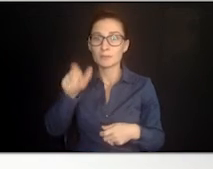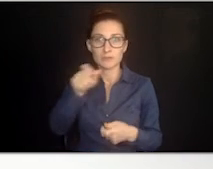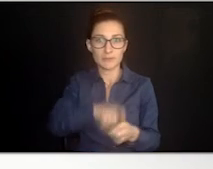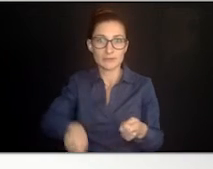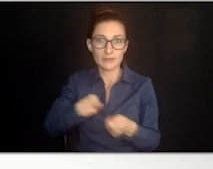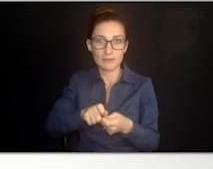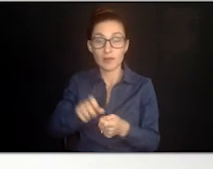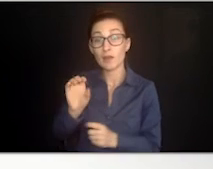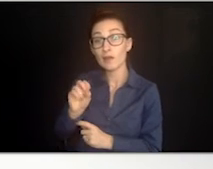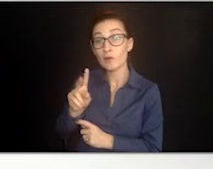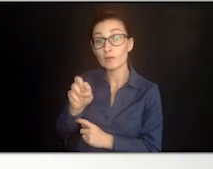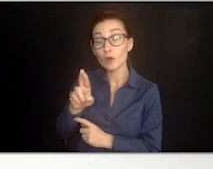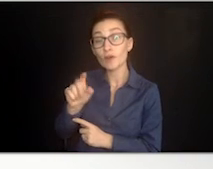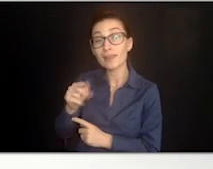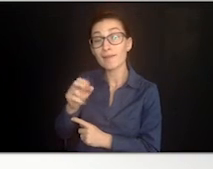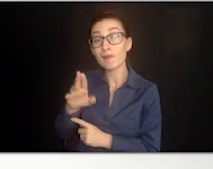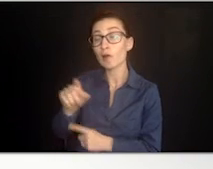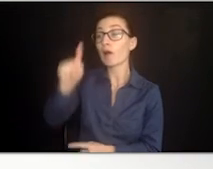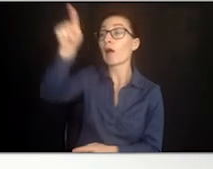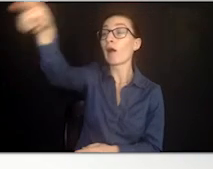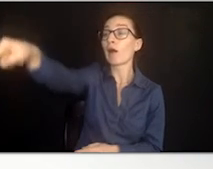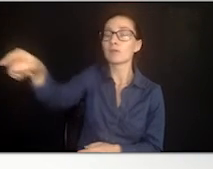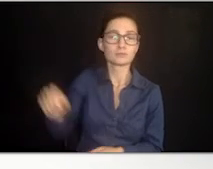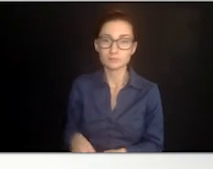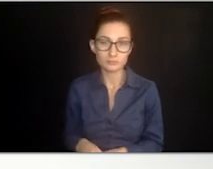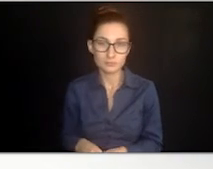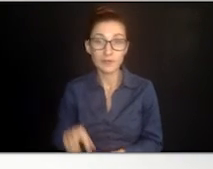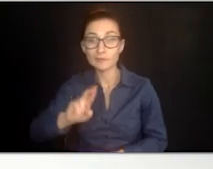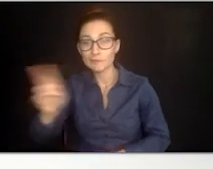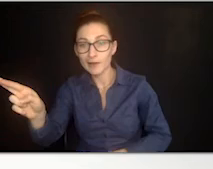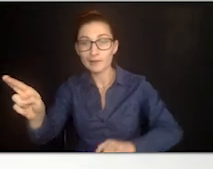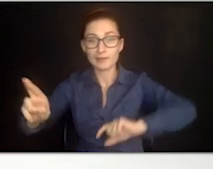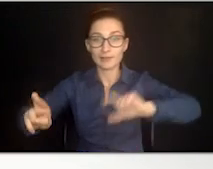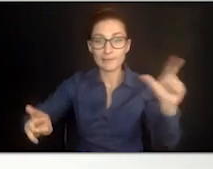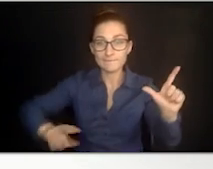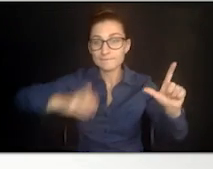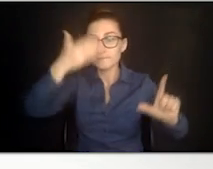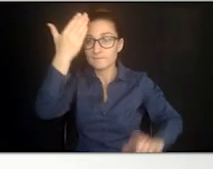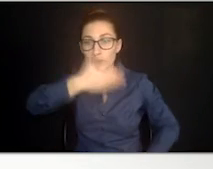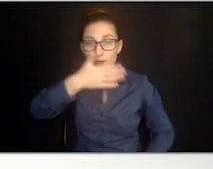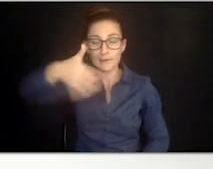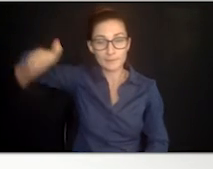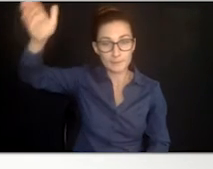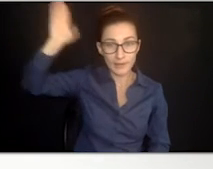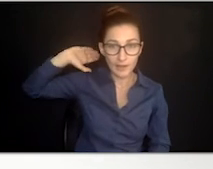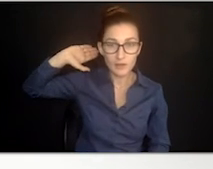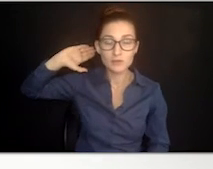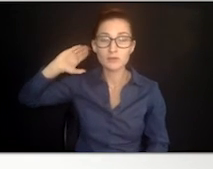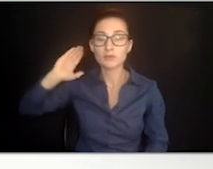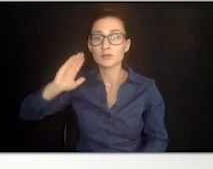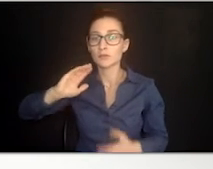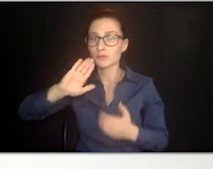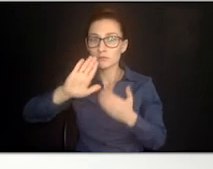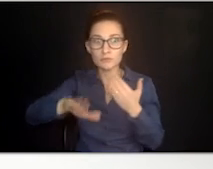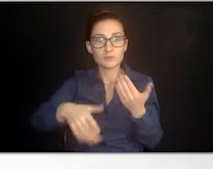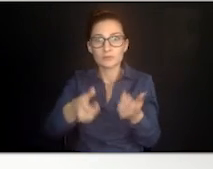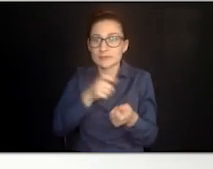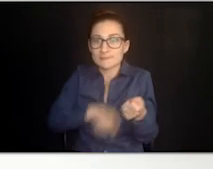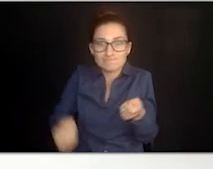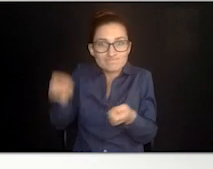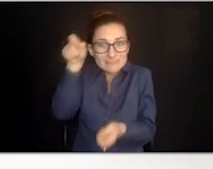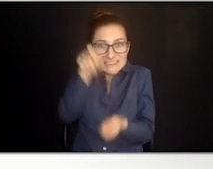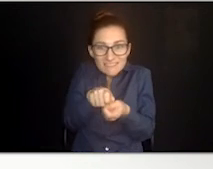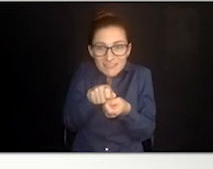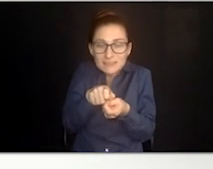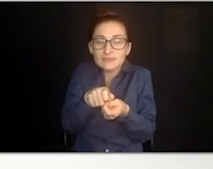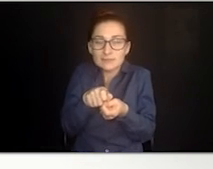know where over there is. To the right, to the left, in front of you, behind you, the more specific you can be, the more they